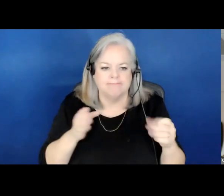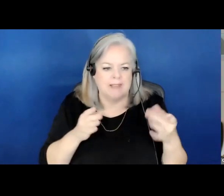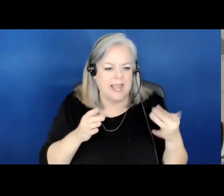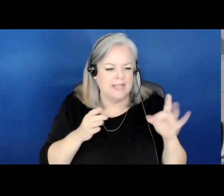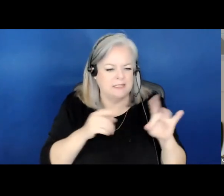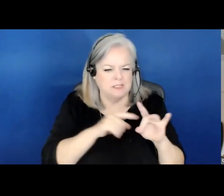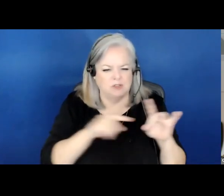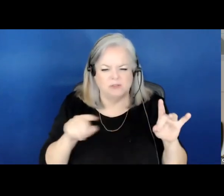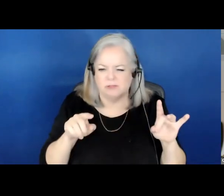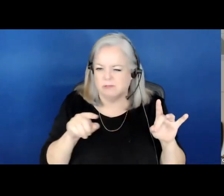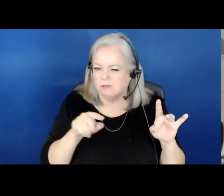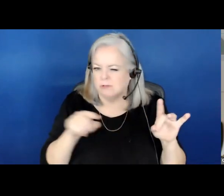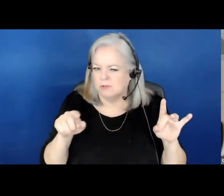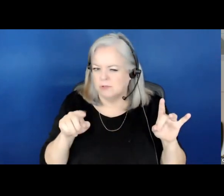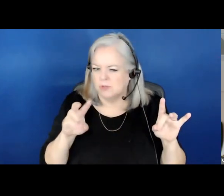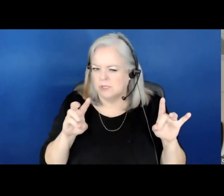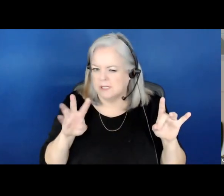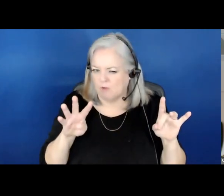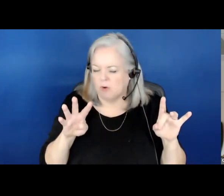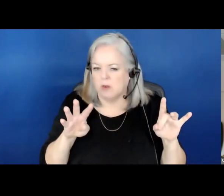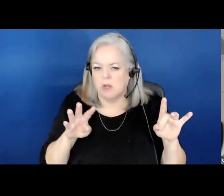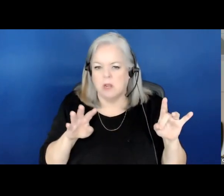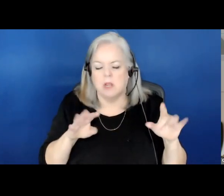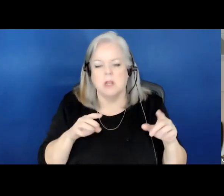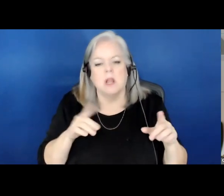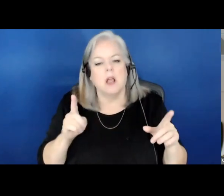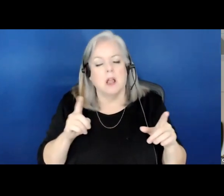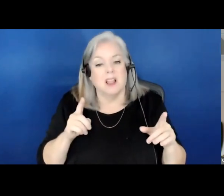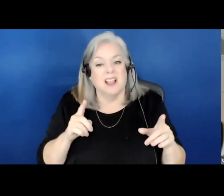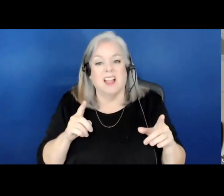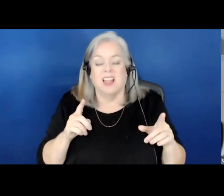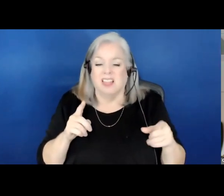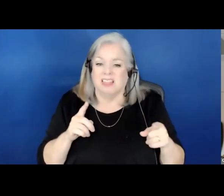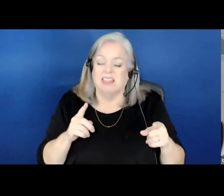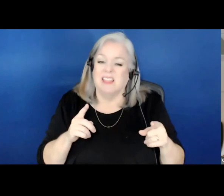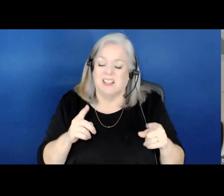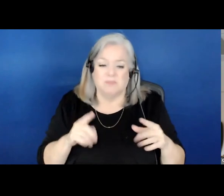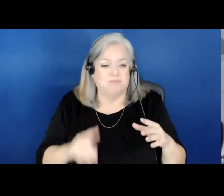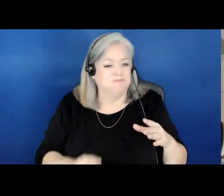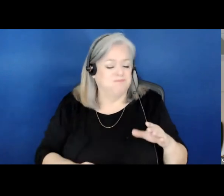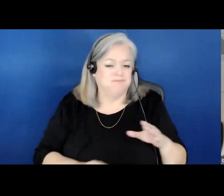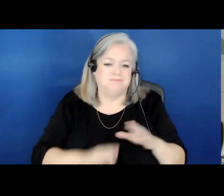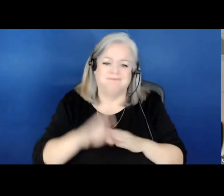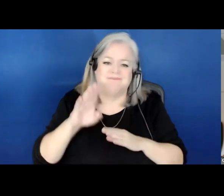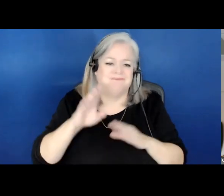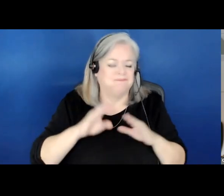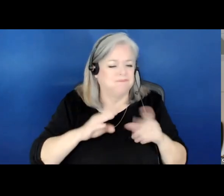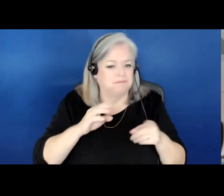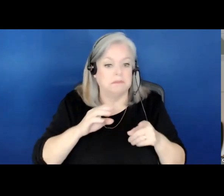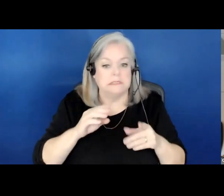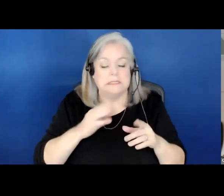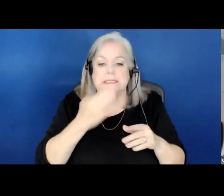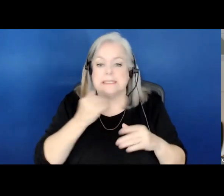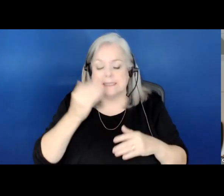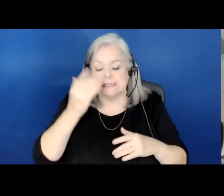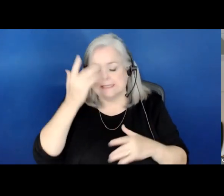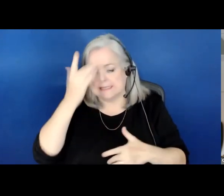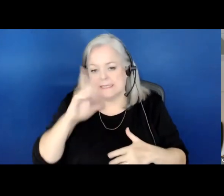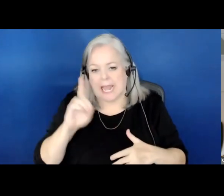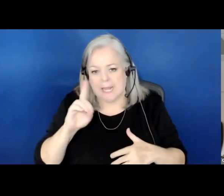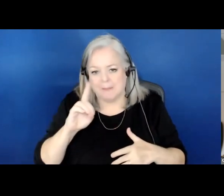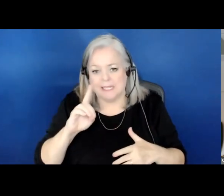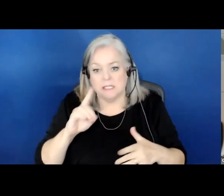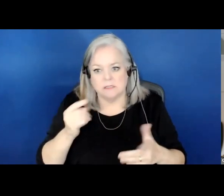systemic rates of diabetes, a condition that we know